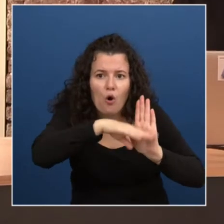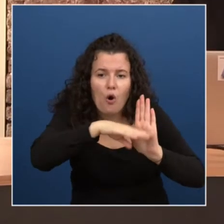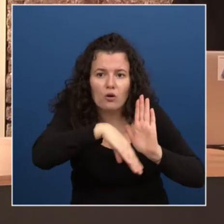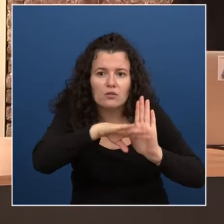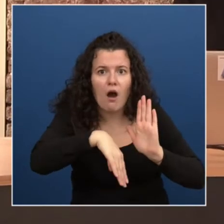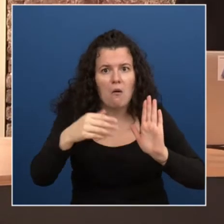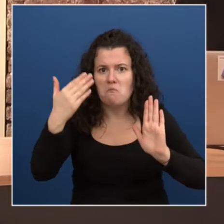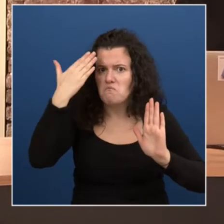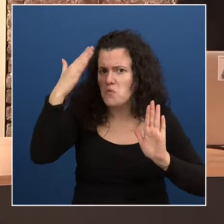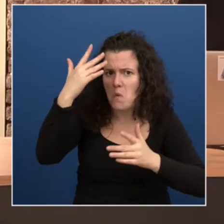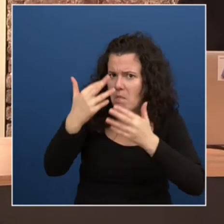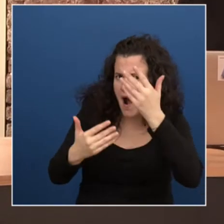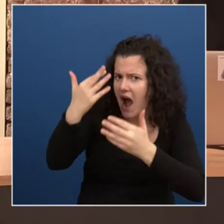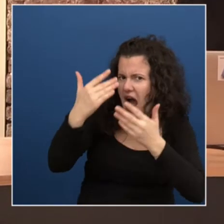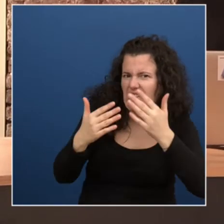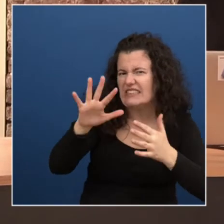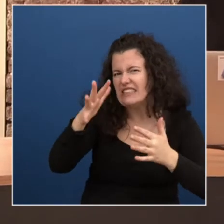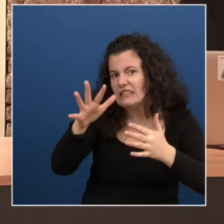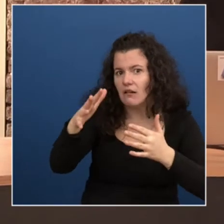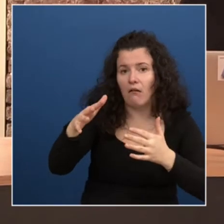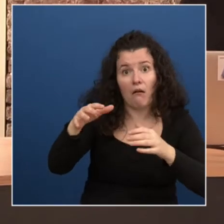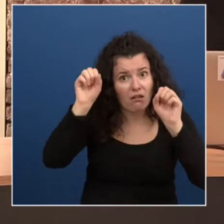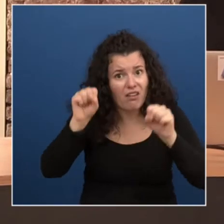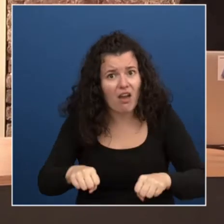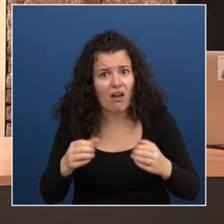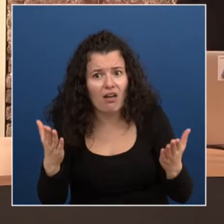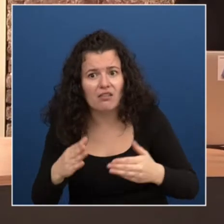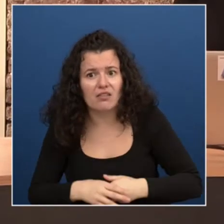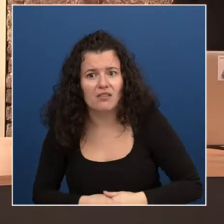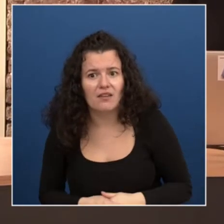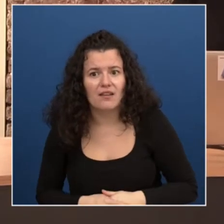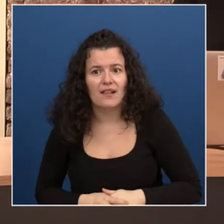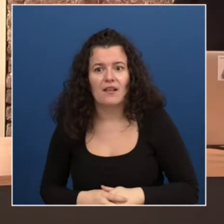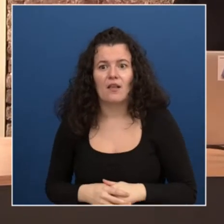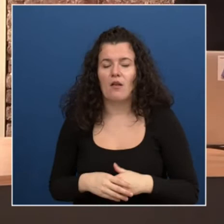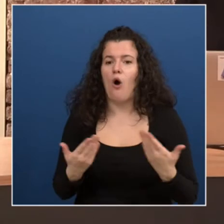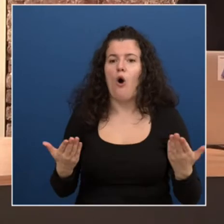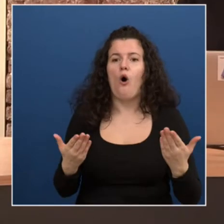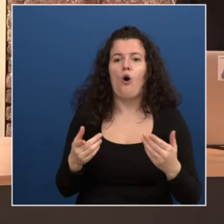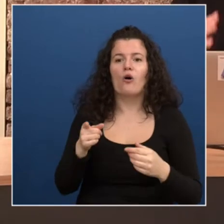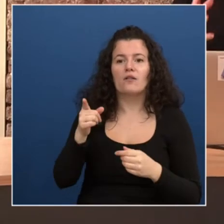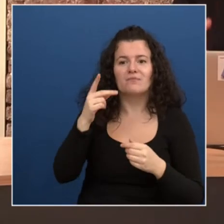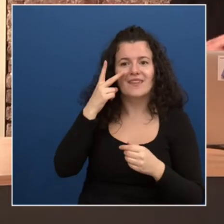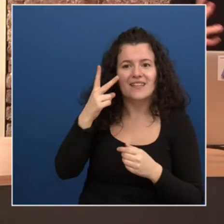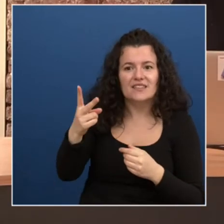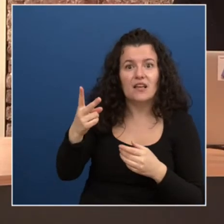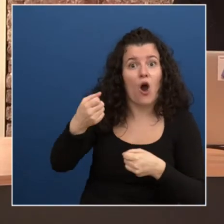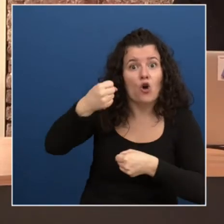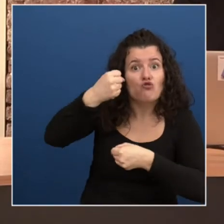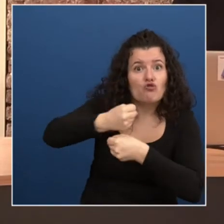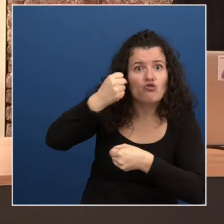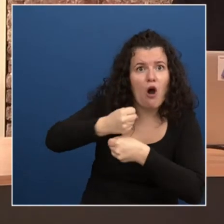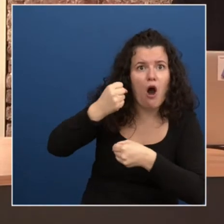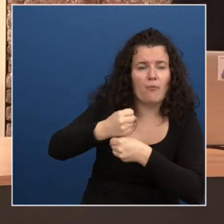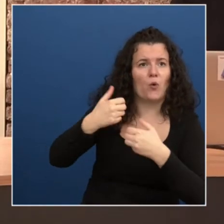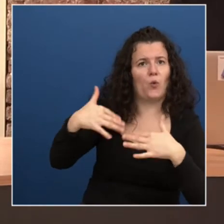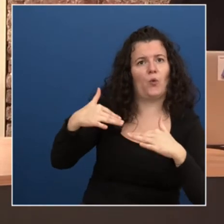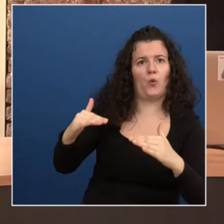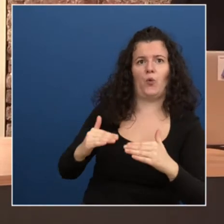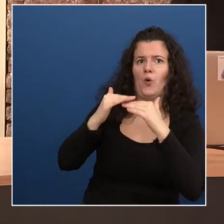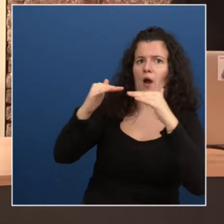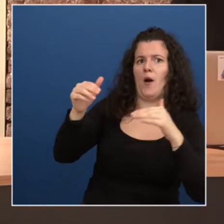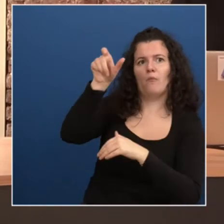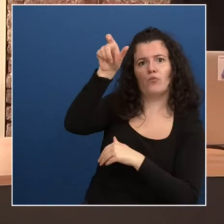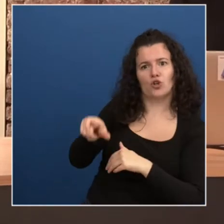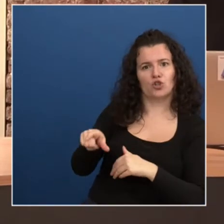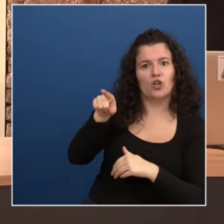and why we put labels on it or put them into boxes? Why don't we see the person competing what he is? So,